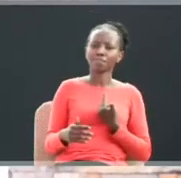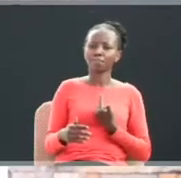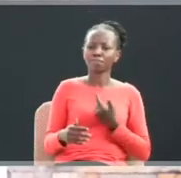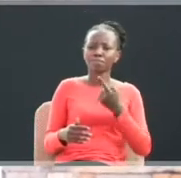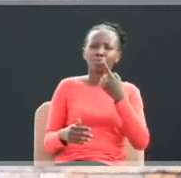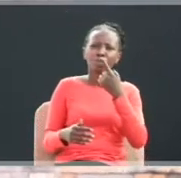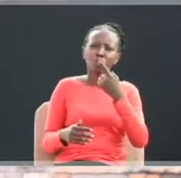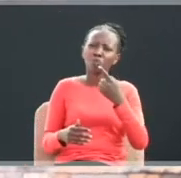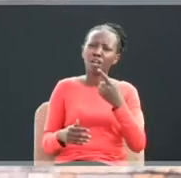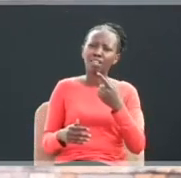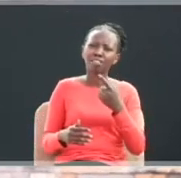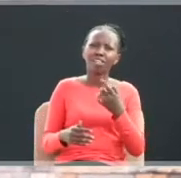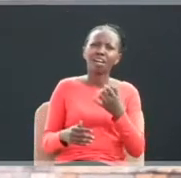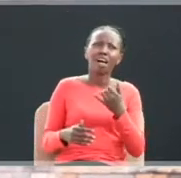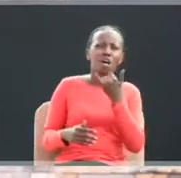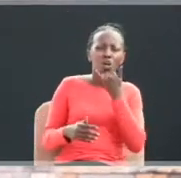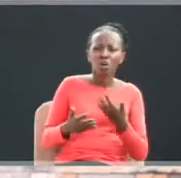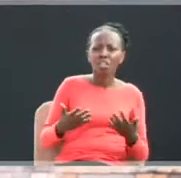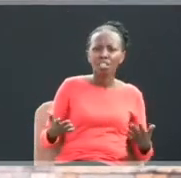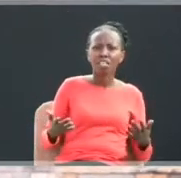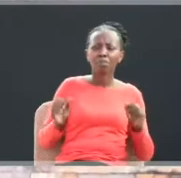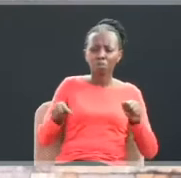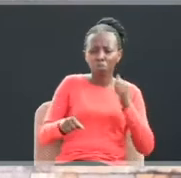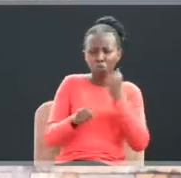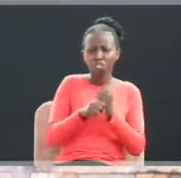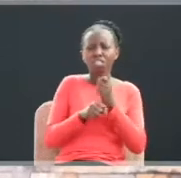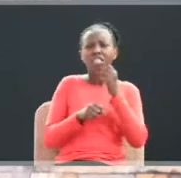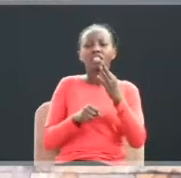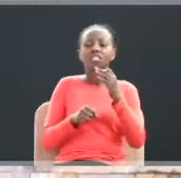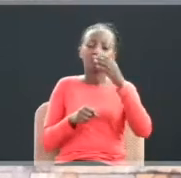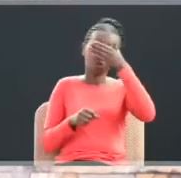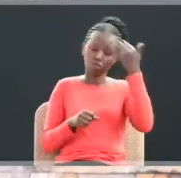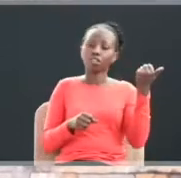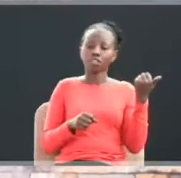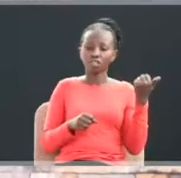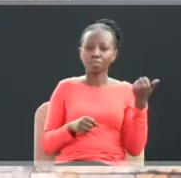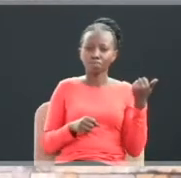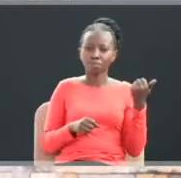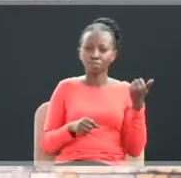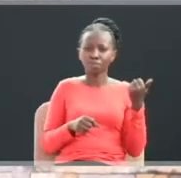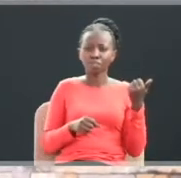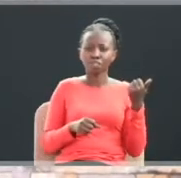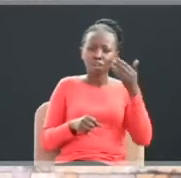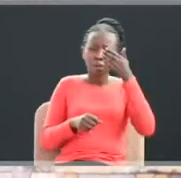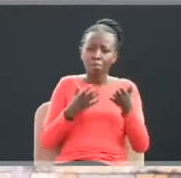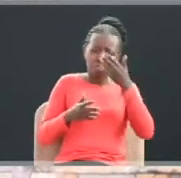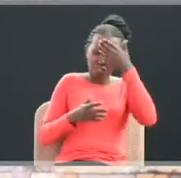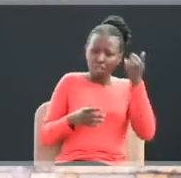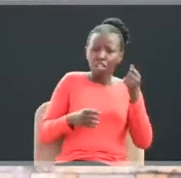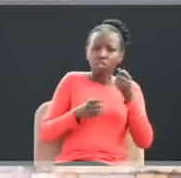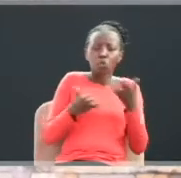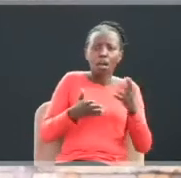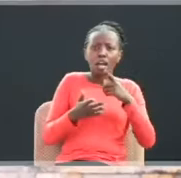of the biggest mistakes that I will ever do is to forget where God has